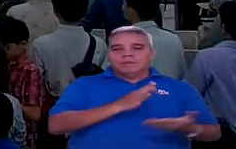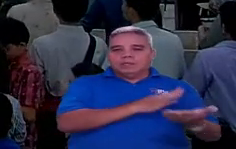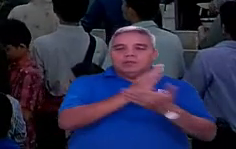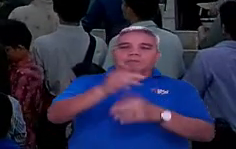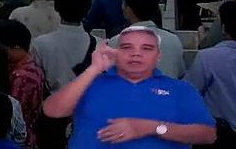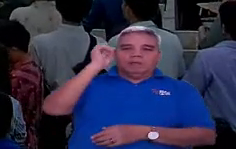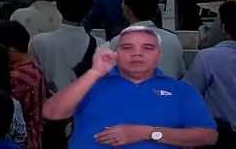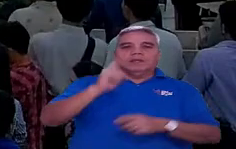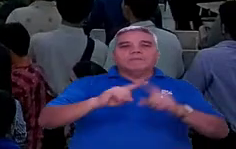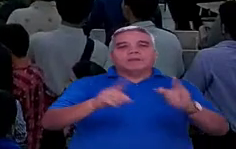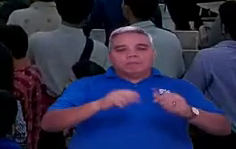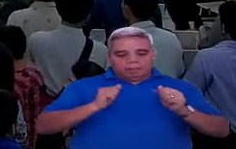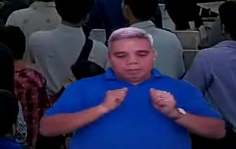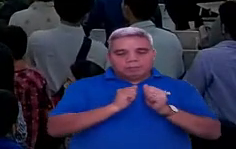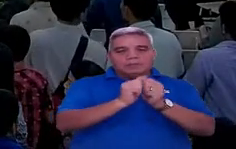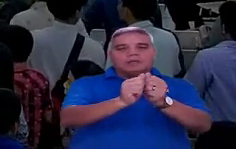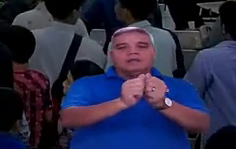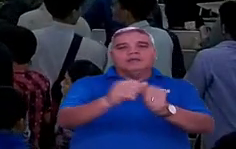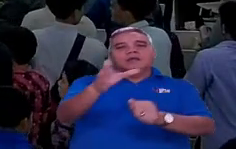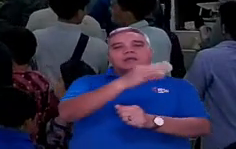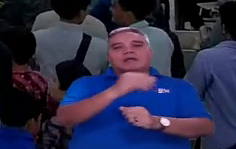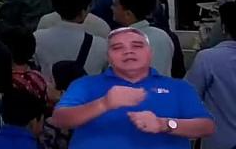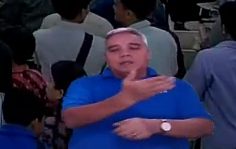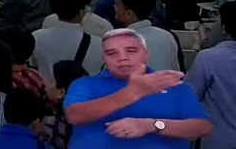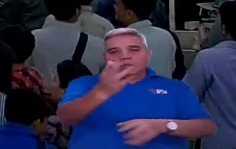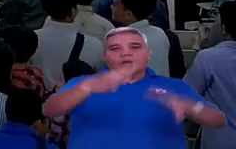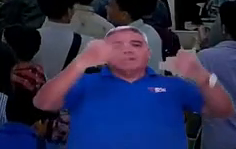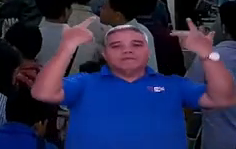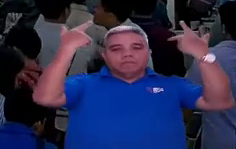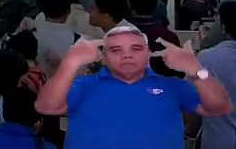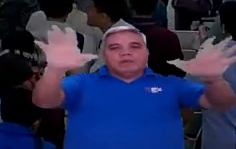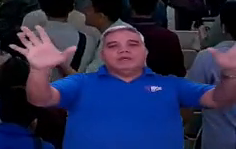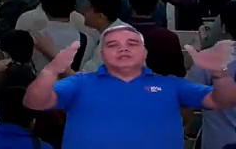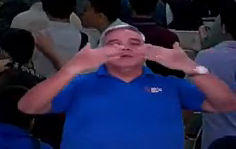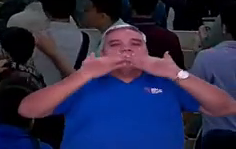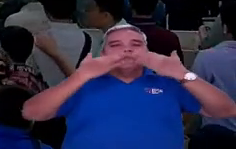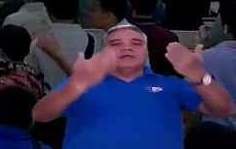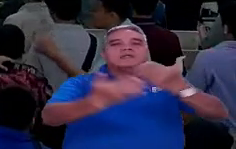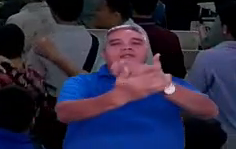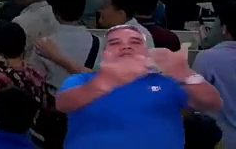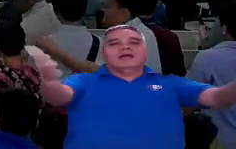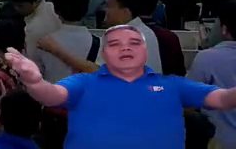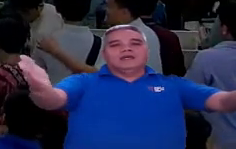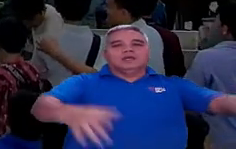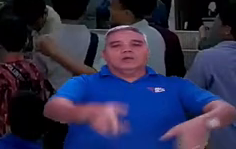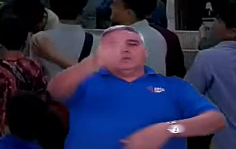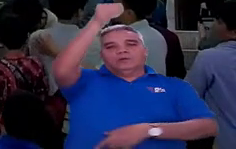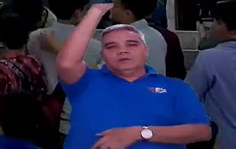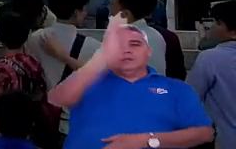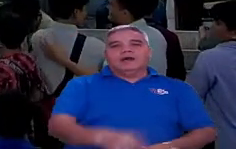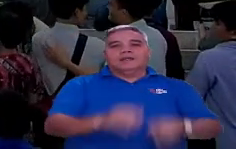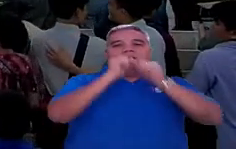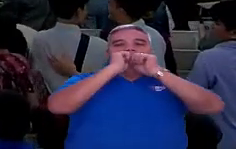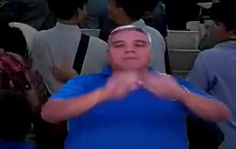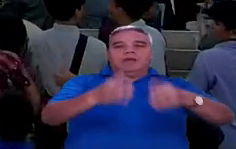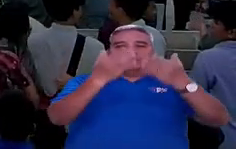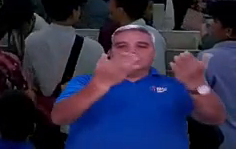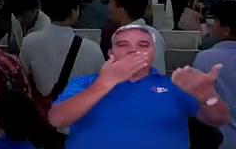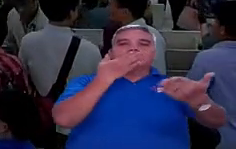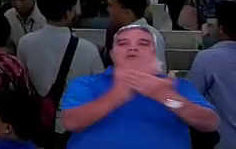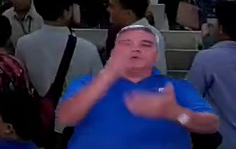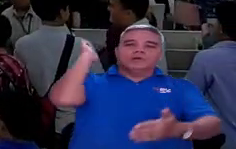very quickly para mapaspasta. And then you are dismissed. Dito lang exit nato, okay? God bless you. Maayong